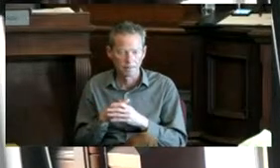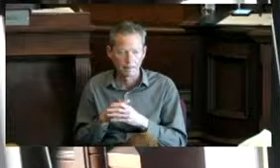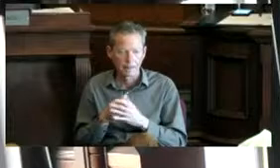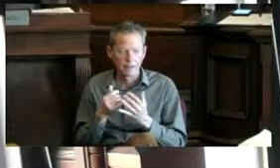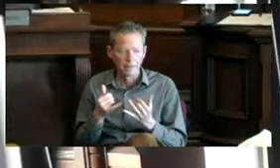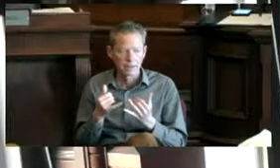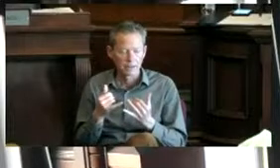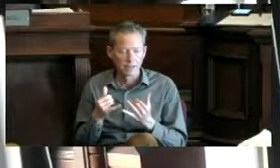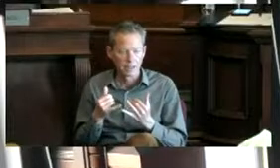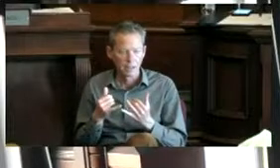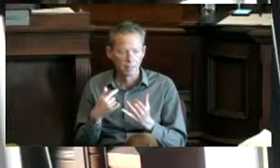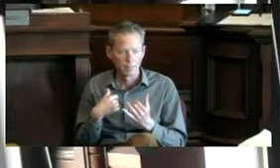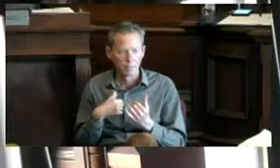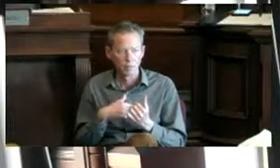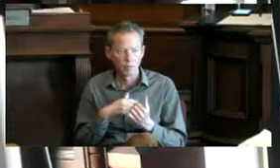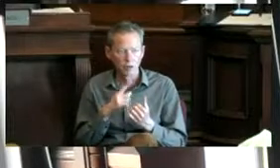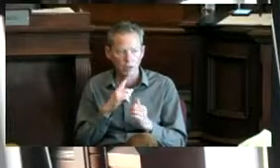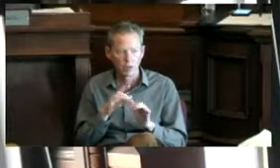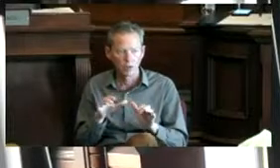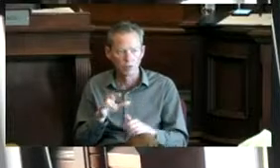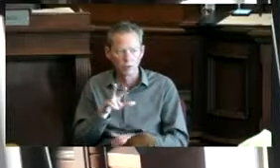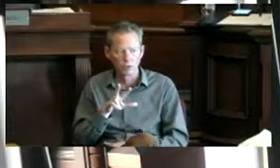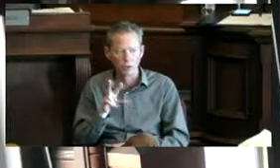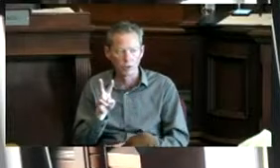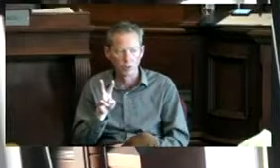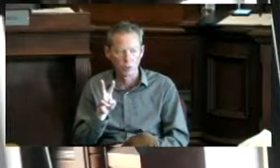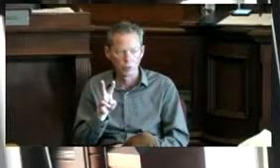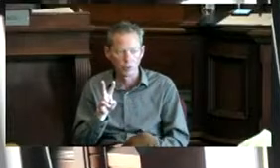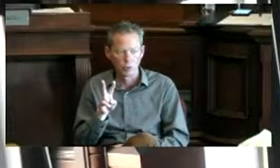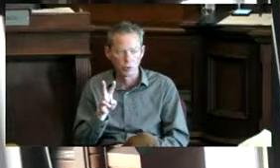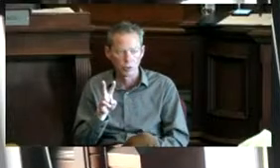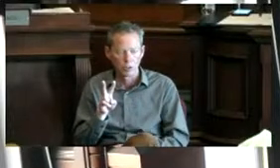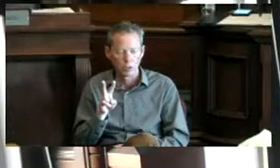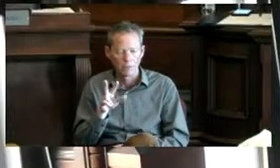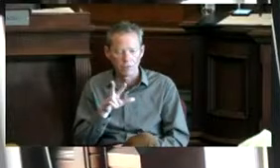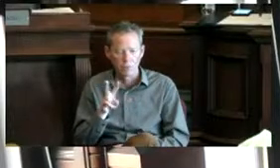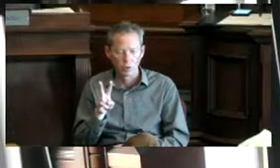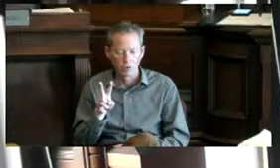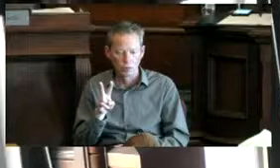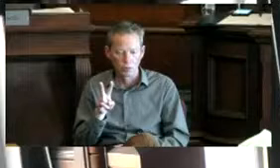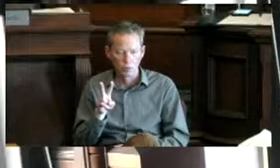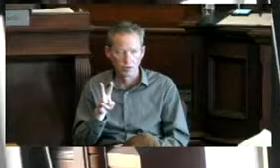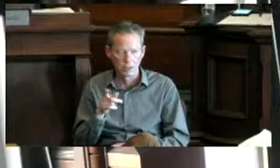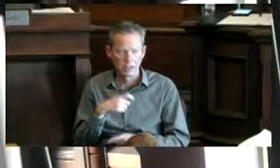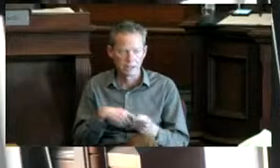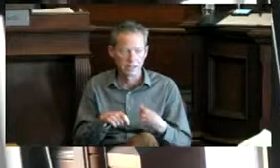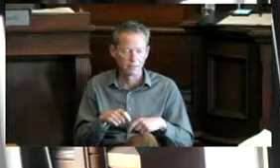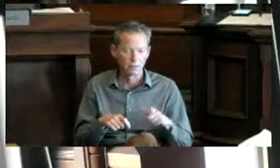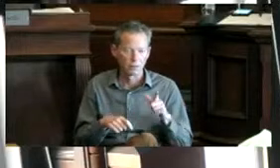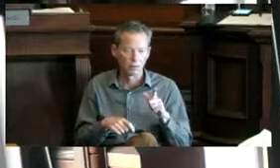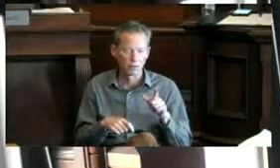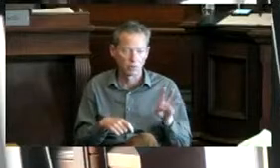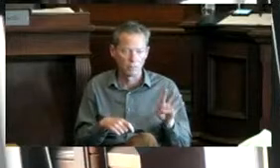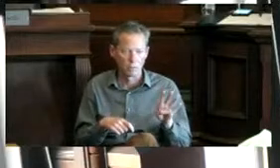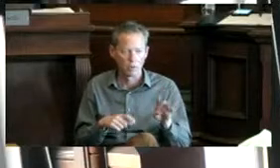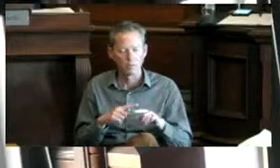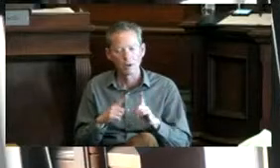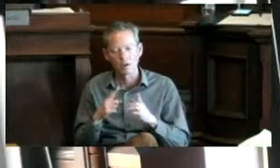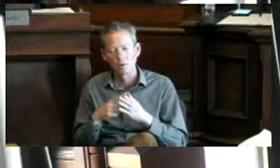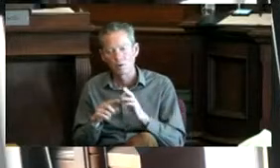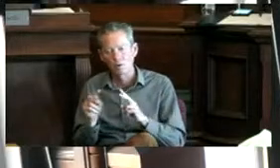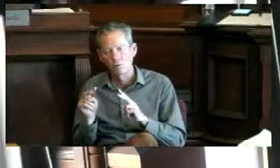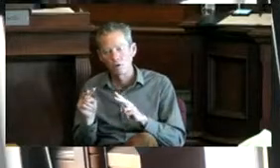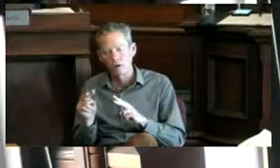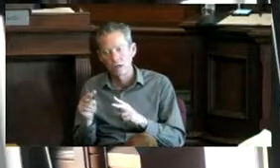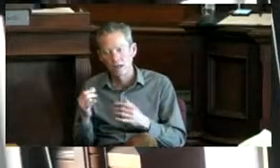This time we are doing 32, up to 32 units as opposed to 24. But what we're looking at